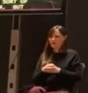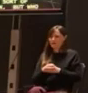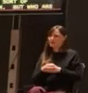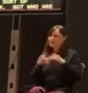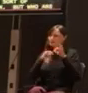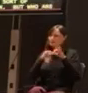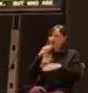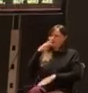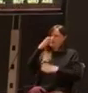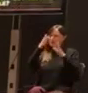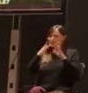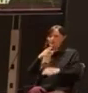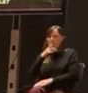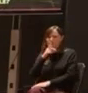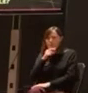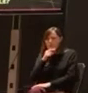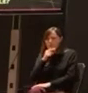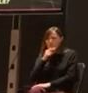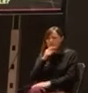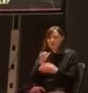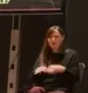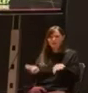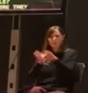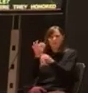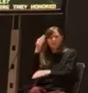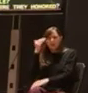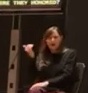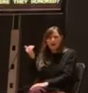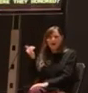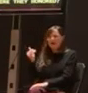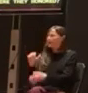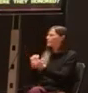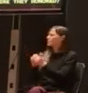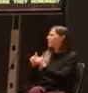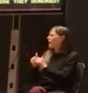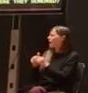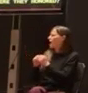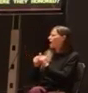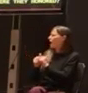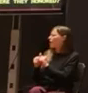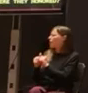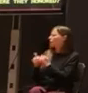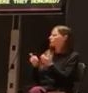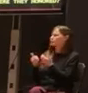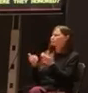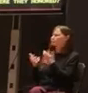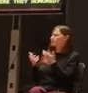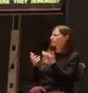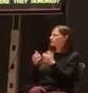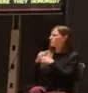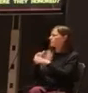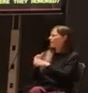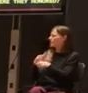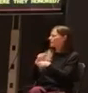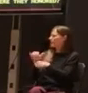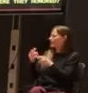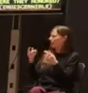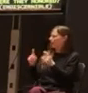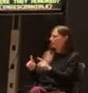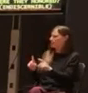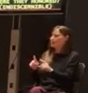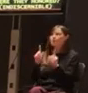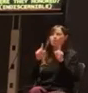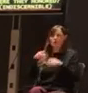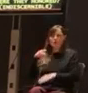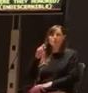people? Why were they honored? So what do you suppose would be the avenue to having that happen? They have to go to the